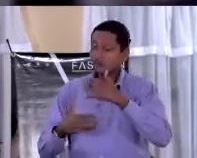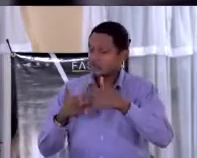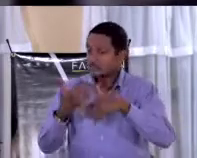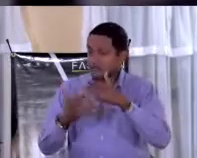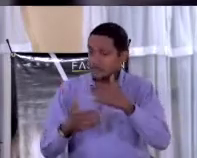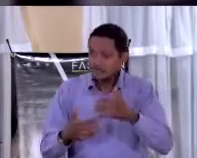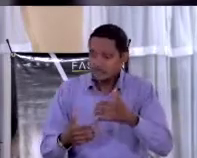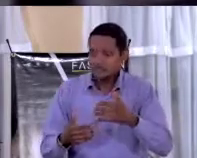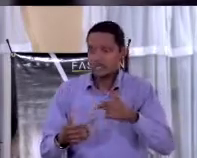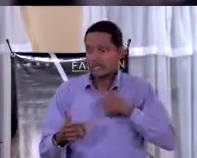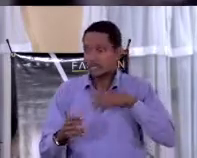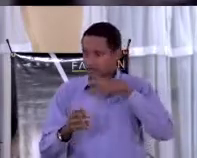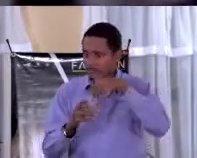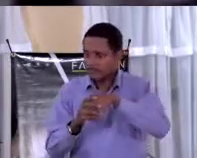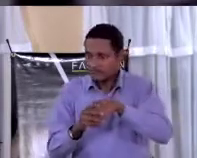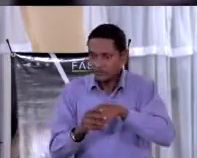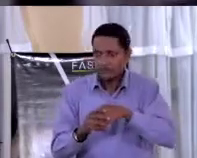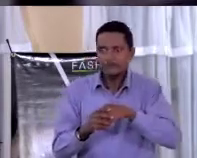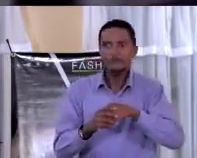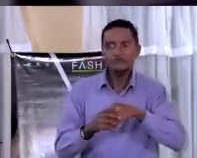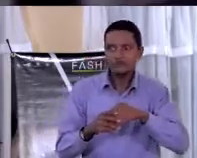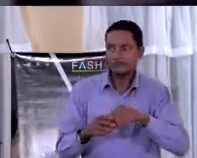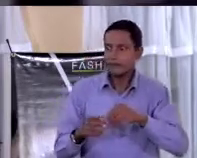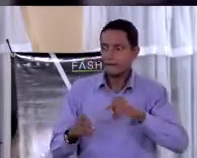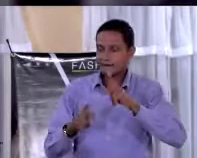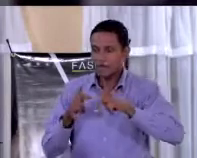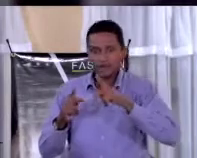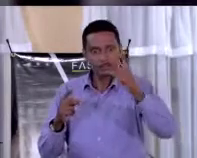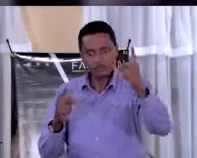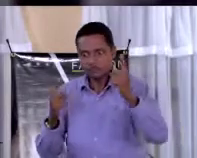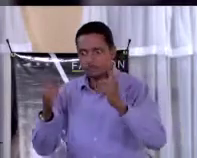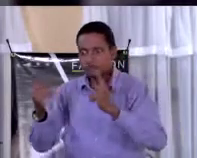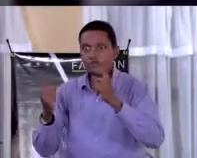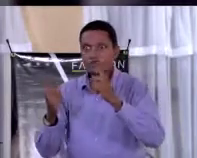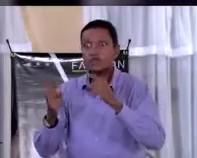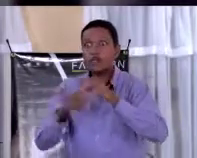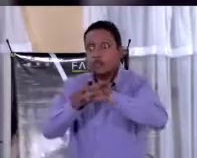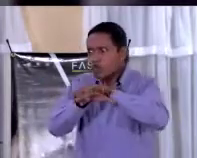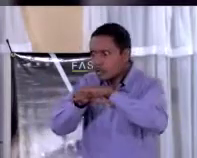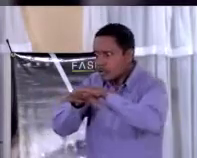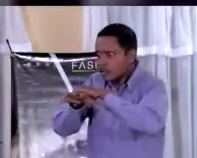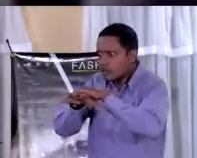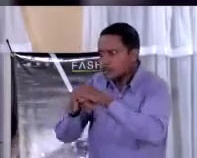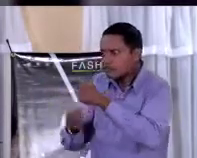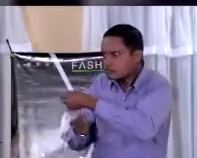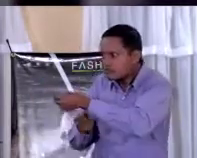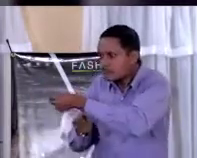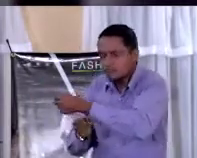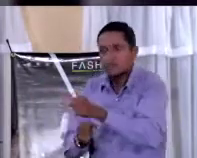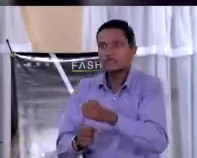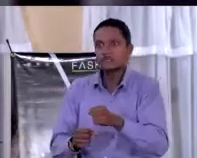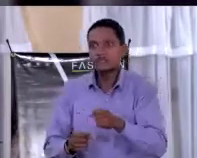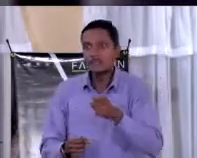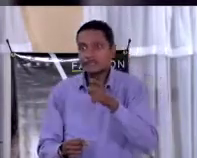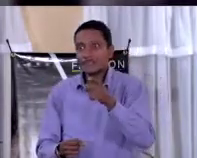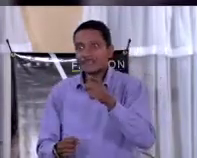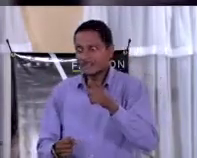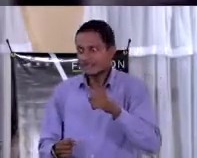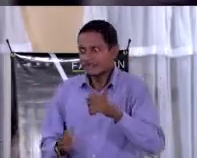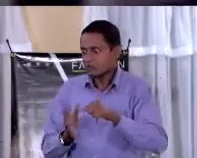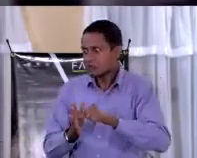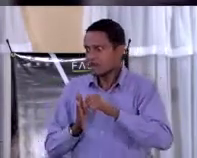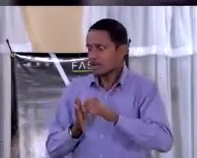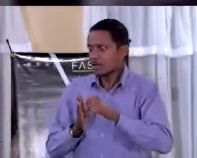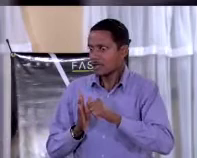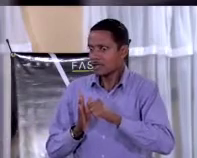audacious Caribbean people, in a way, saying they have a style. When I was in Montreal, we just come back there, all the media came to